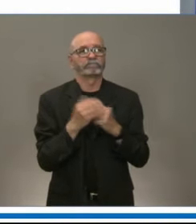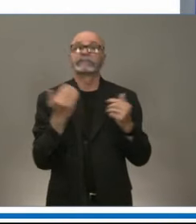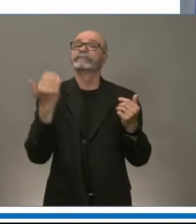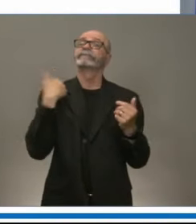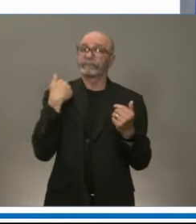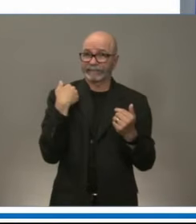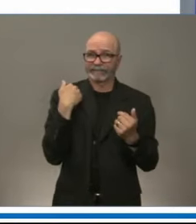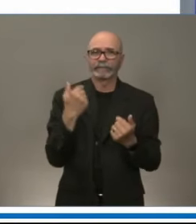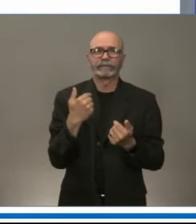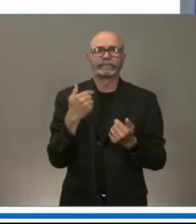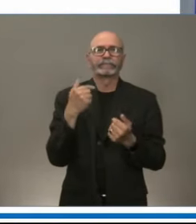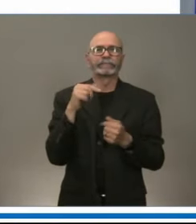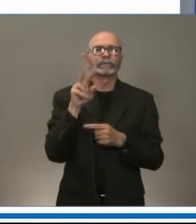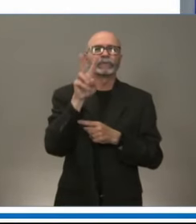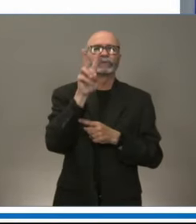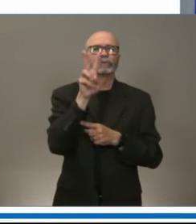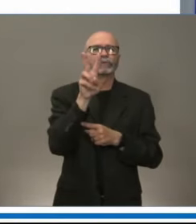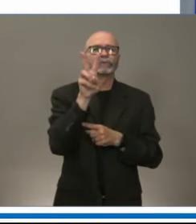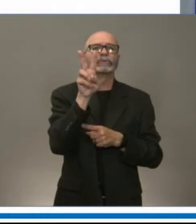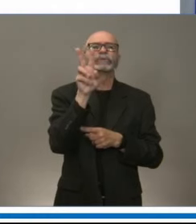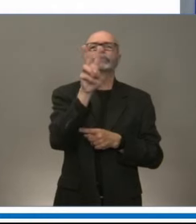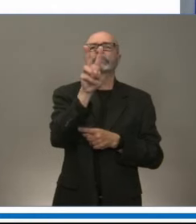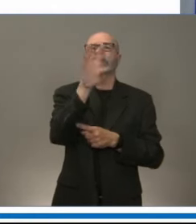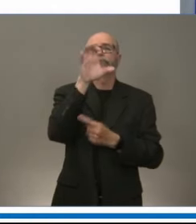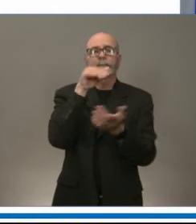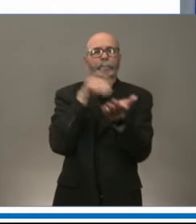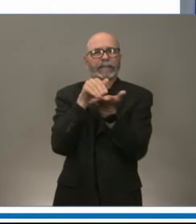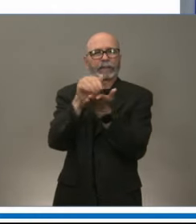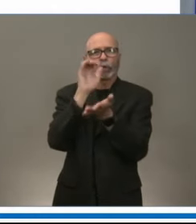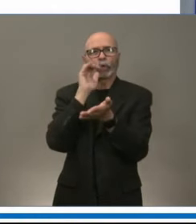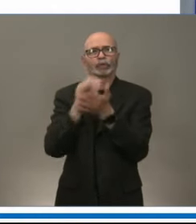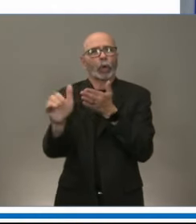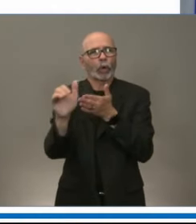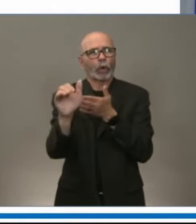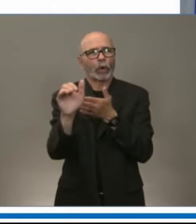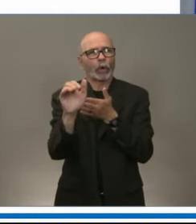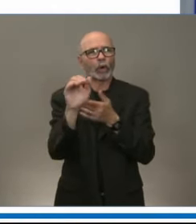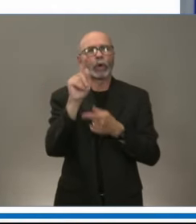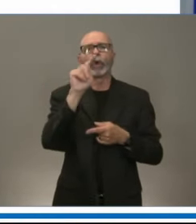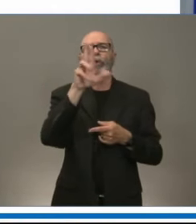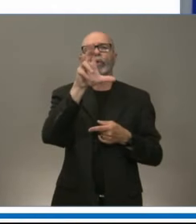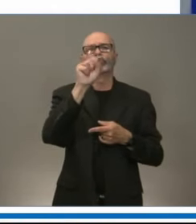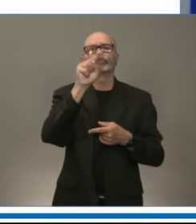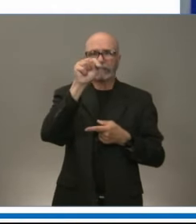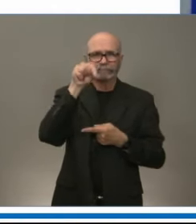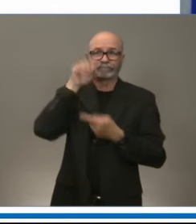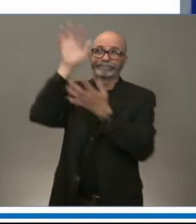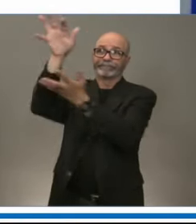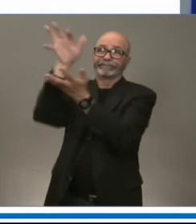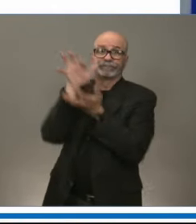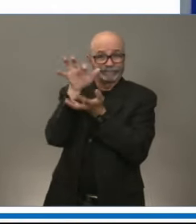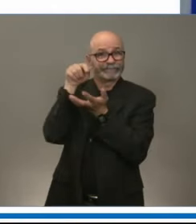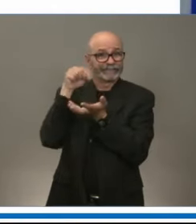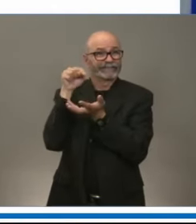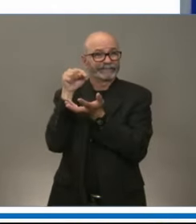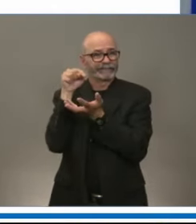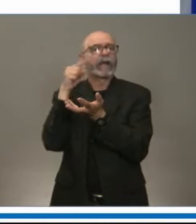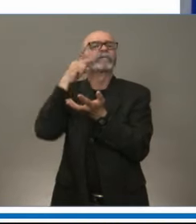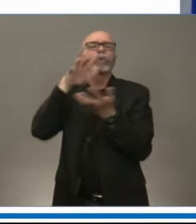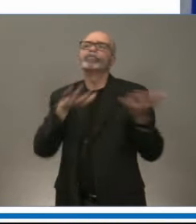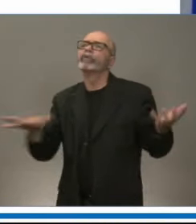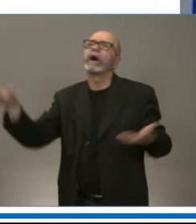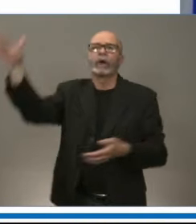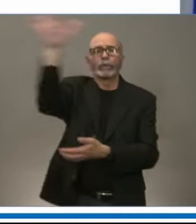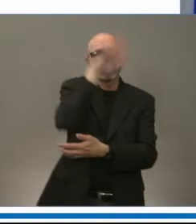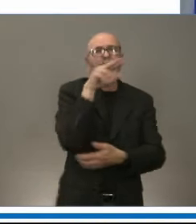trust that we were using to invest in high-speed internet across Nova Scotia. What we did a few weeks ago was